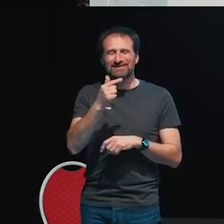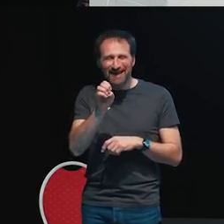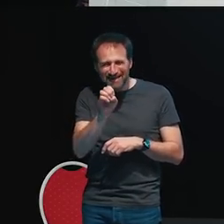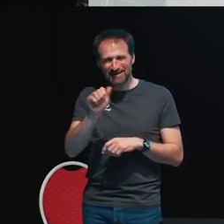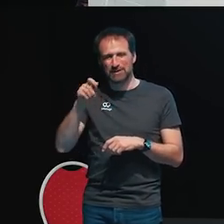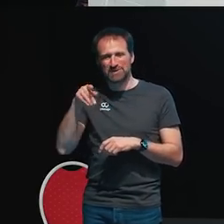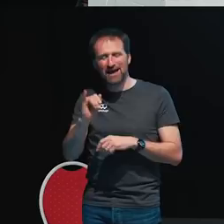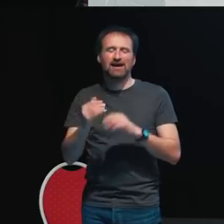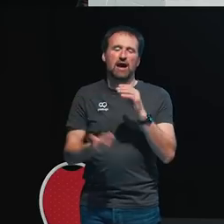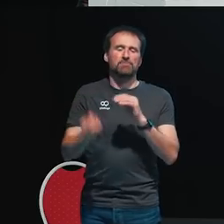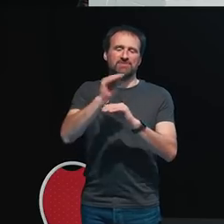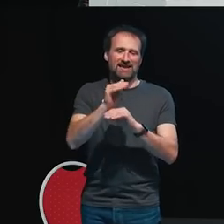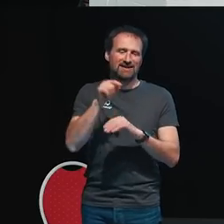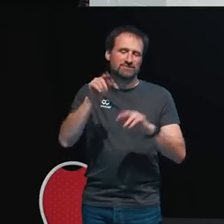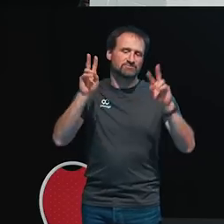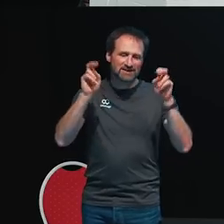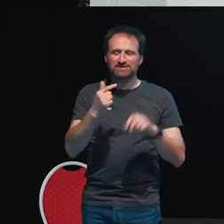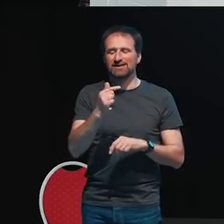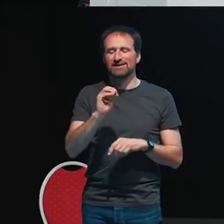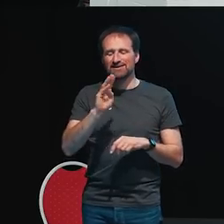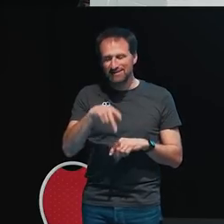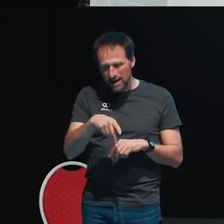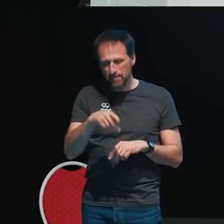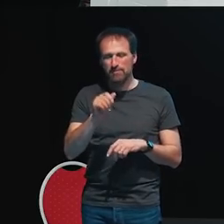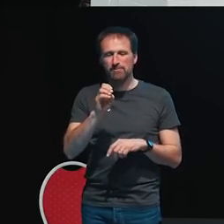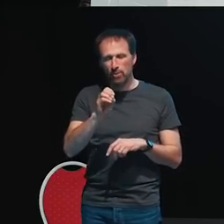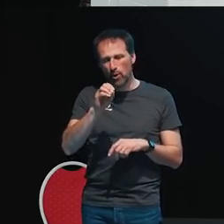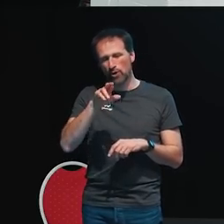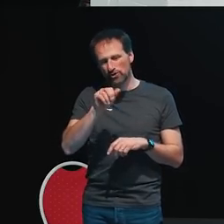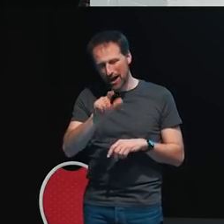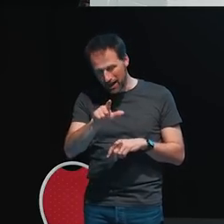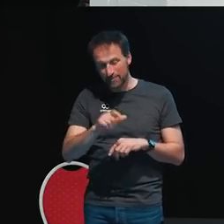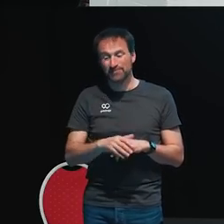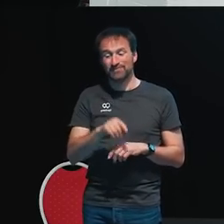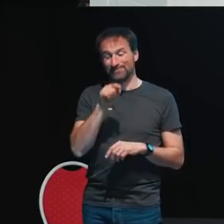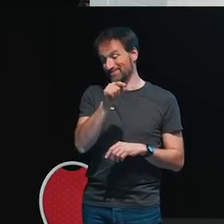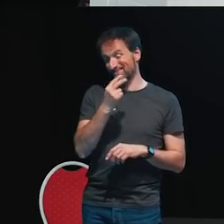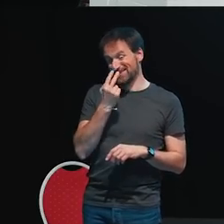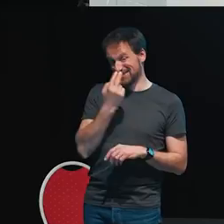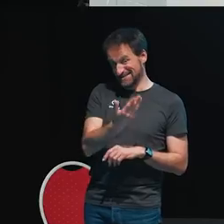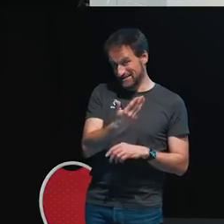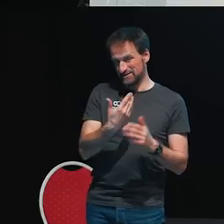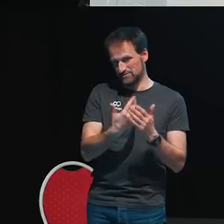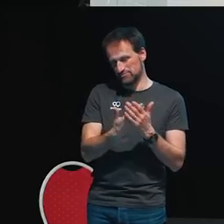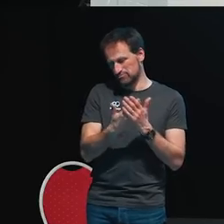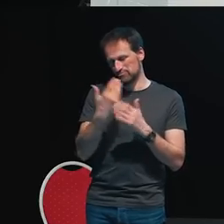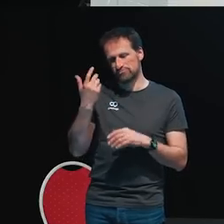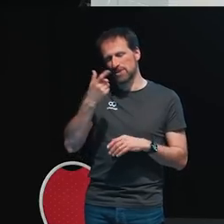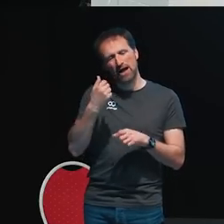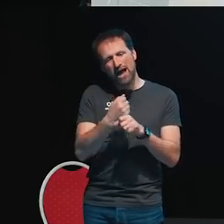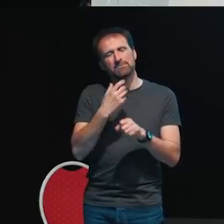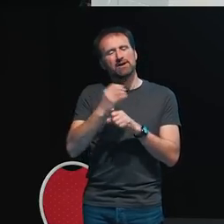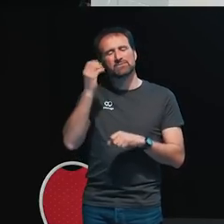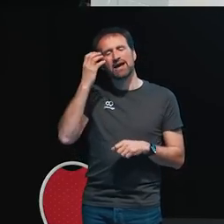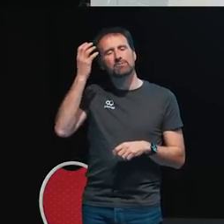one is called Temporal. Here you see that we work with an abstract date